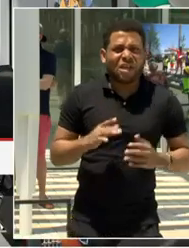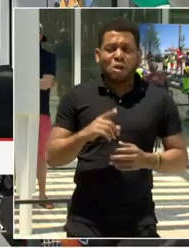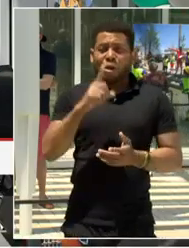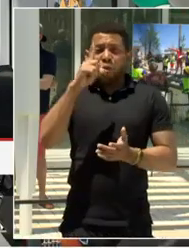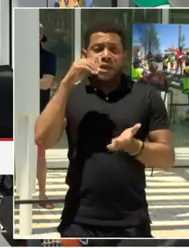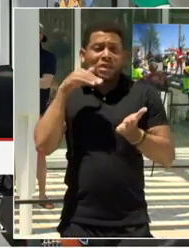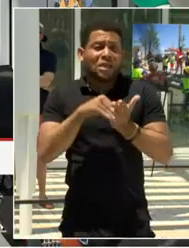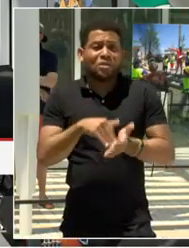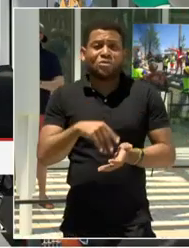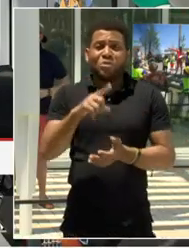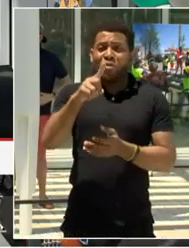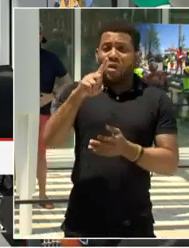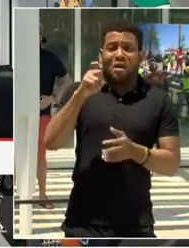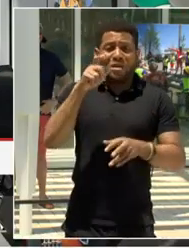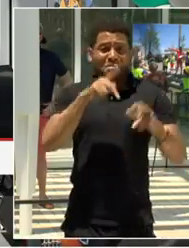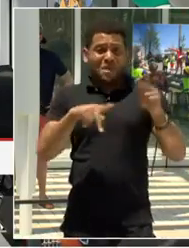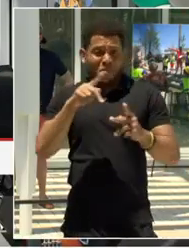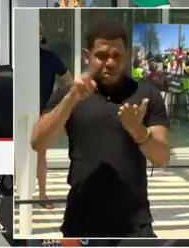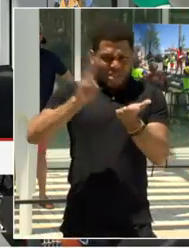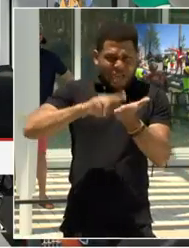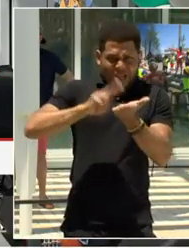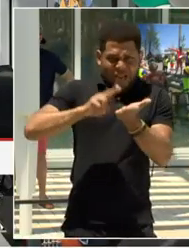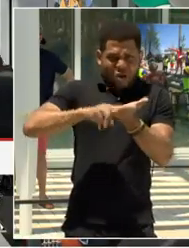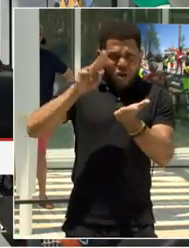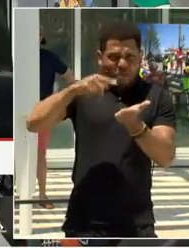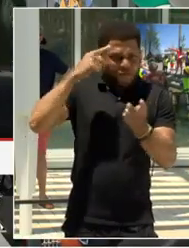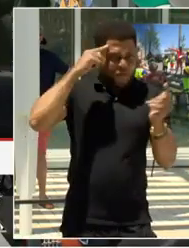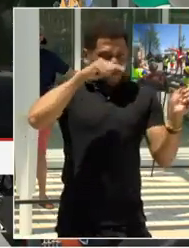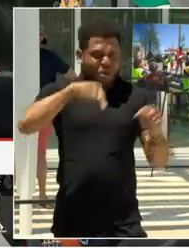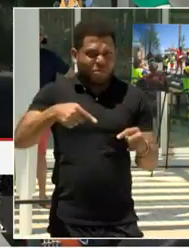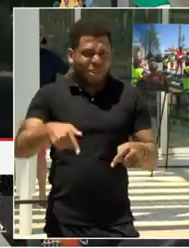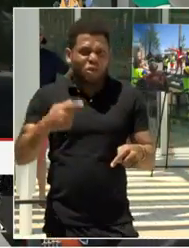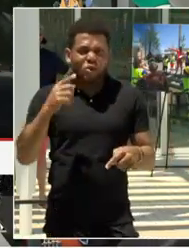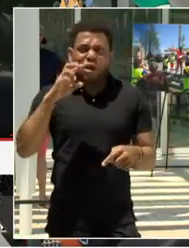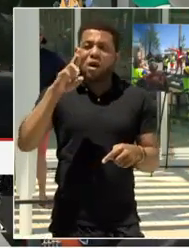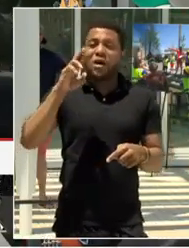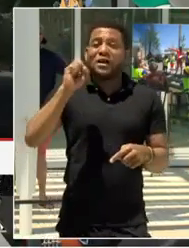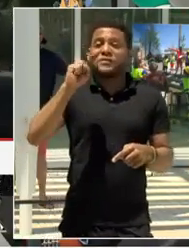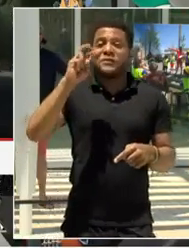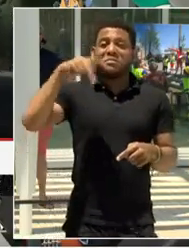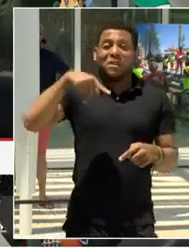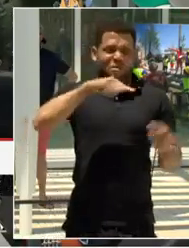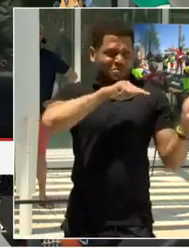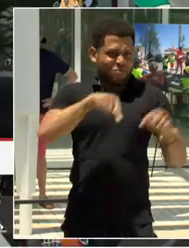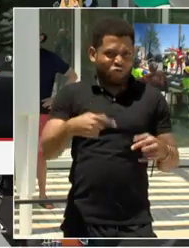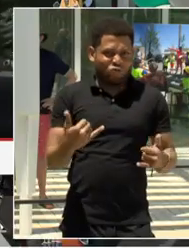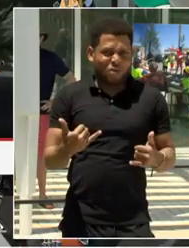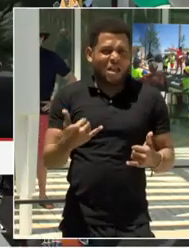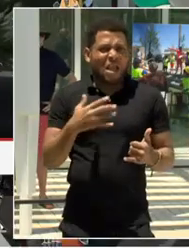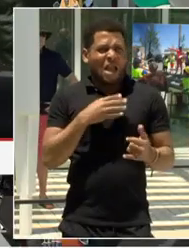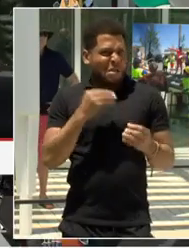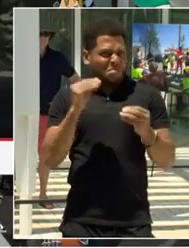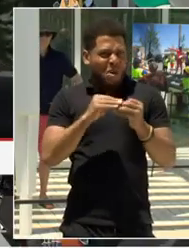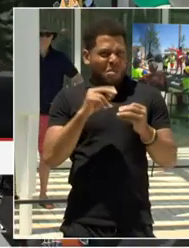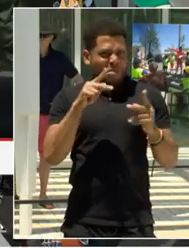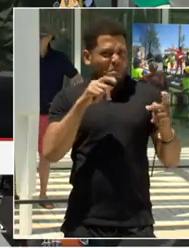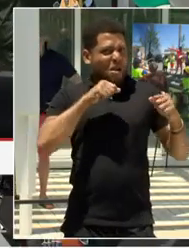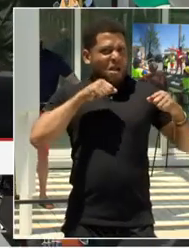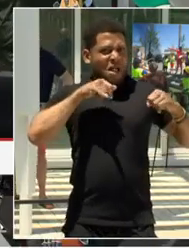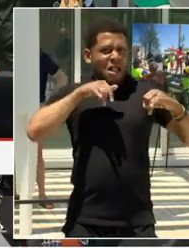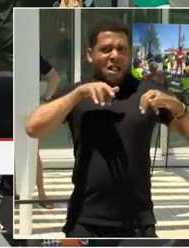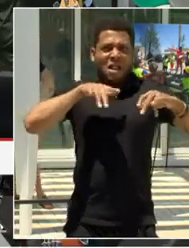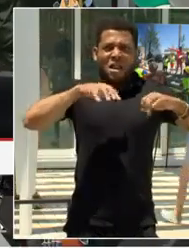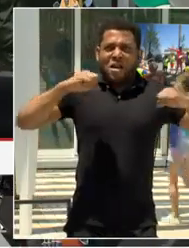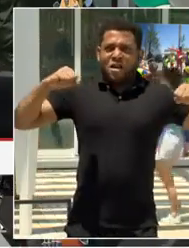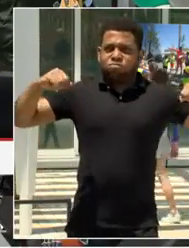RSVPs for today? And I believe it's more than that. You guys are here, you're there, you're everywhere. You're on the other side, you're in the